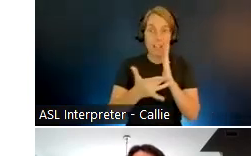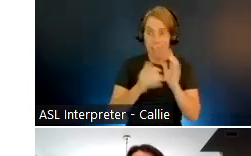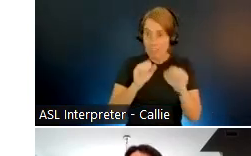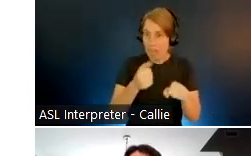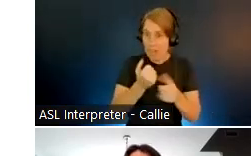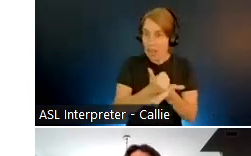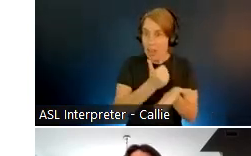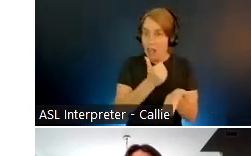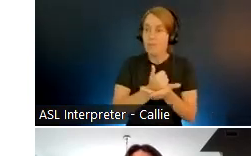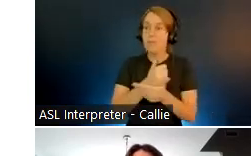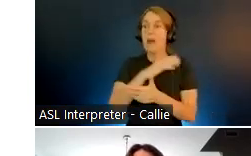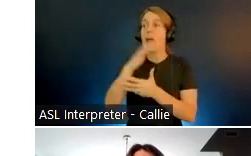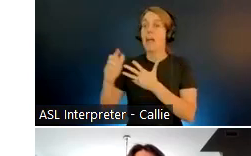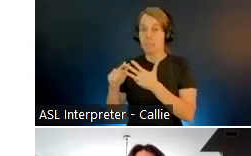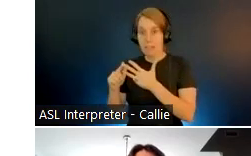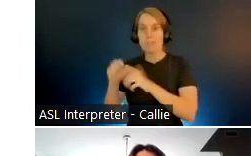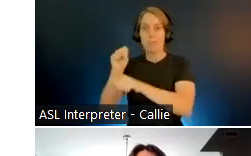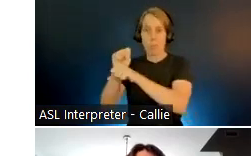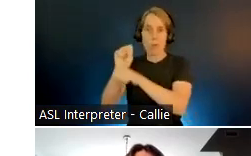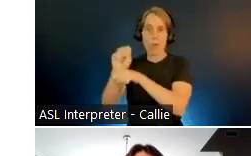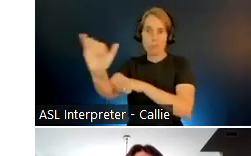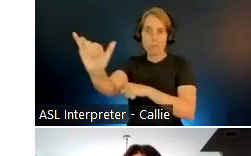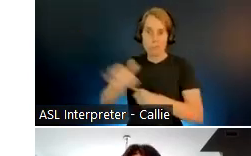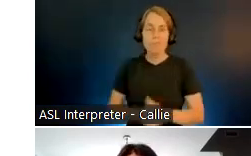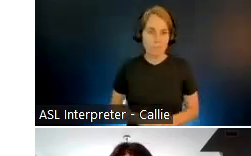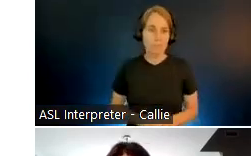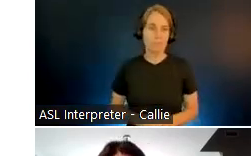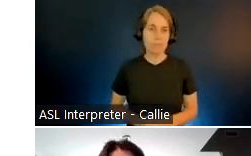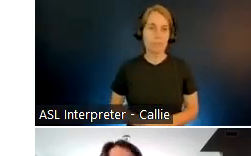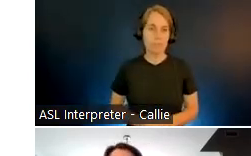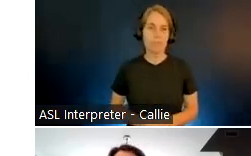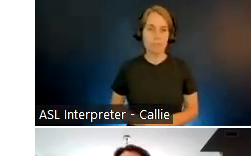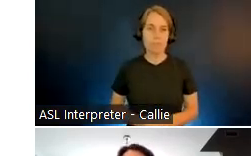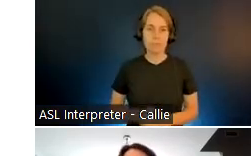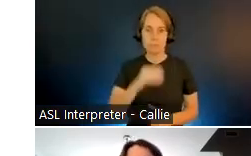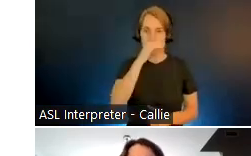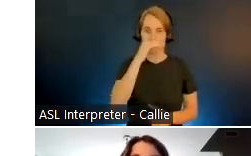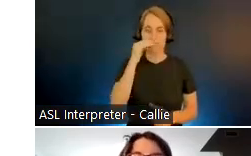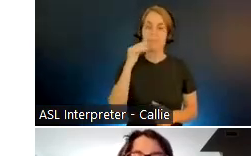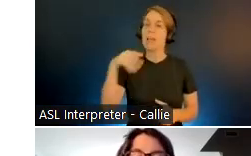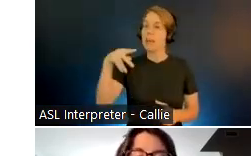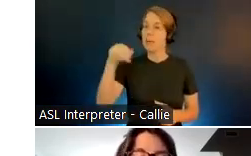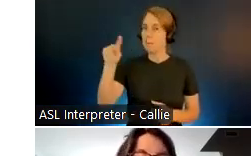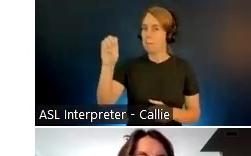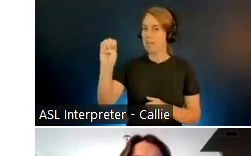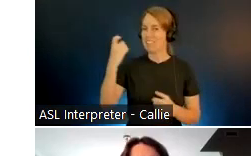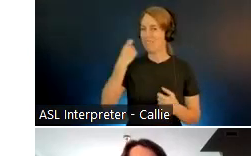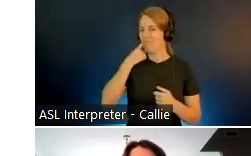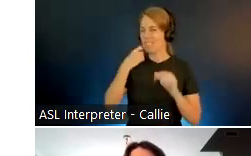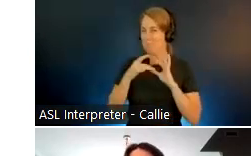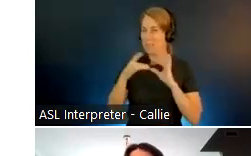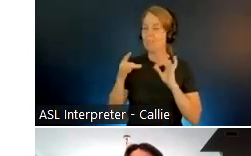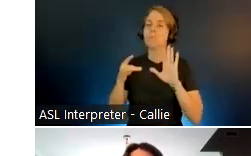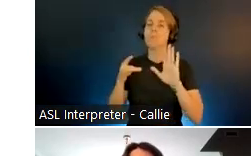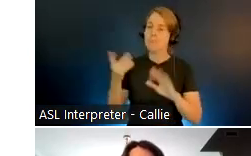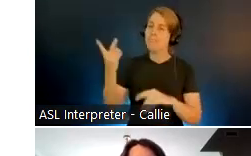also eventually into a job, into a career. Like Pete mentioned, invite